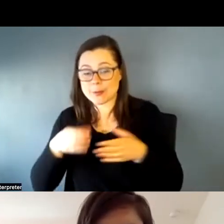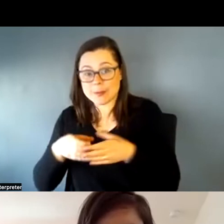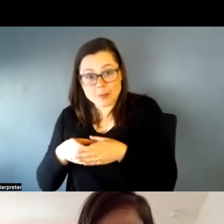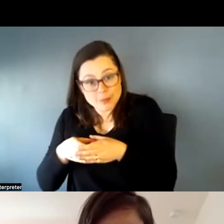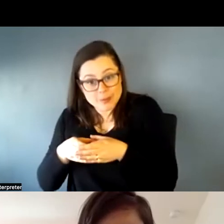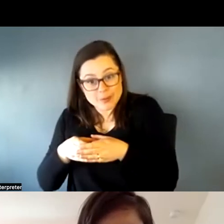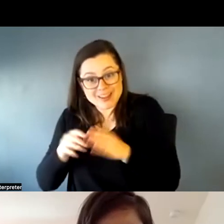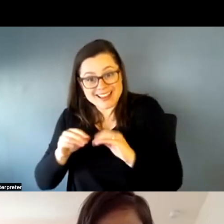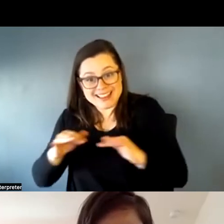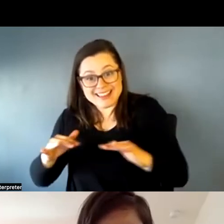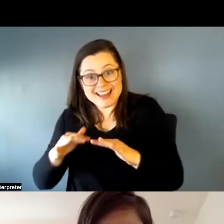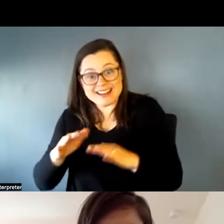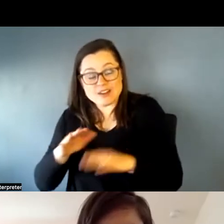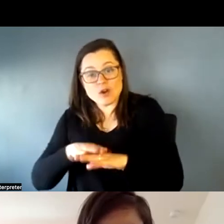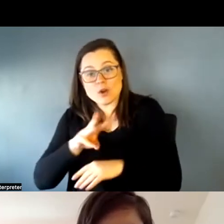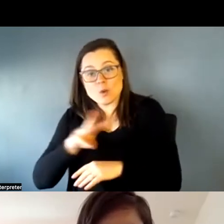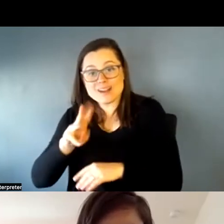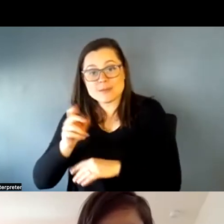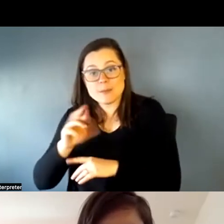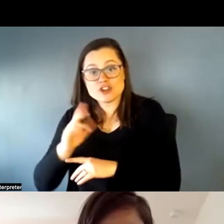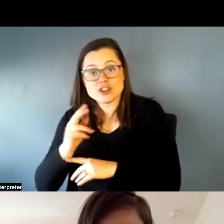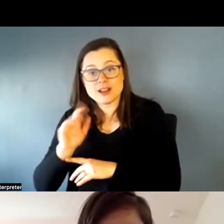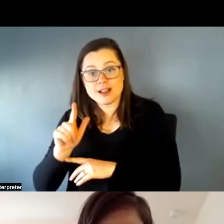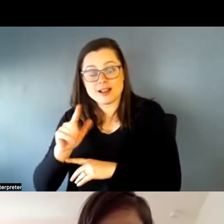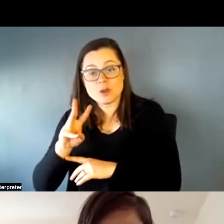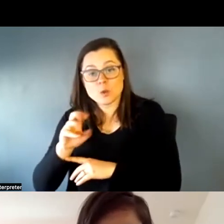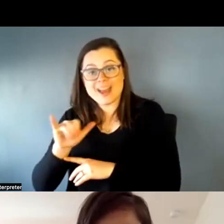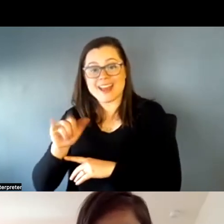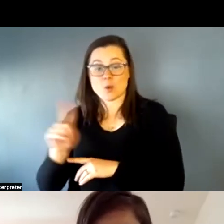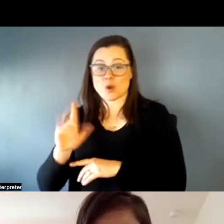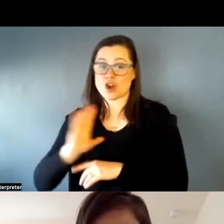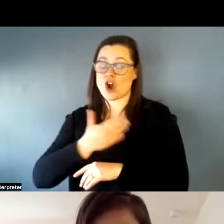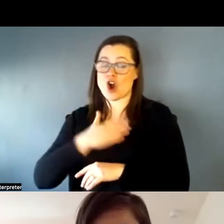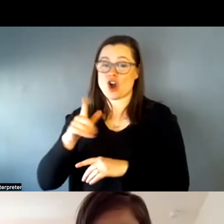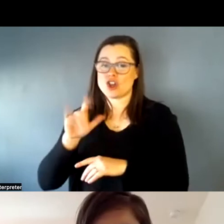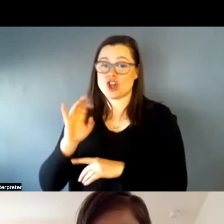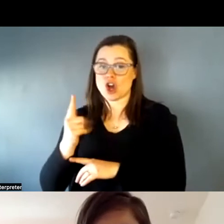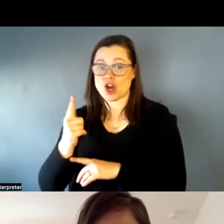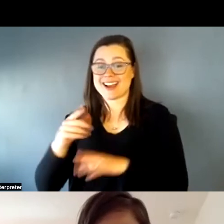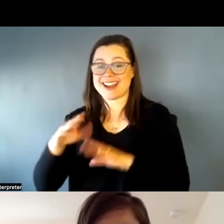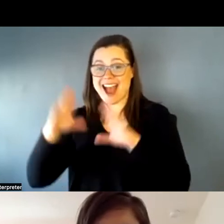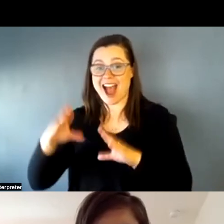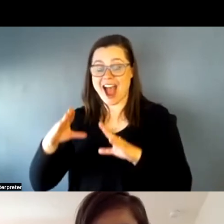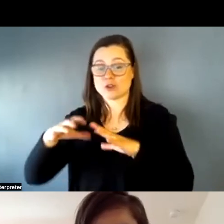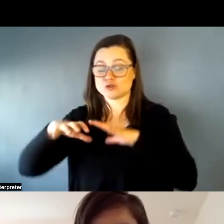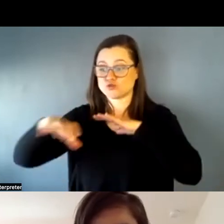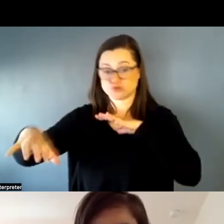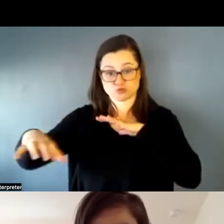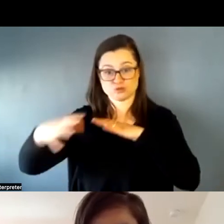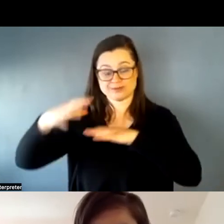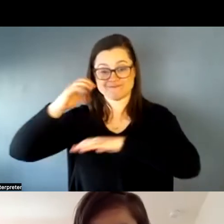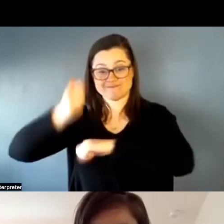is on West Marginal Way, and that we had to buy. So